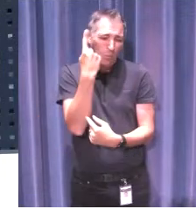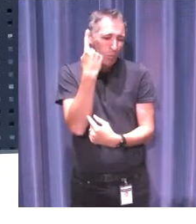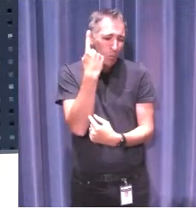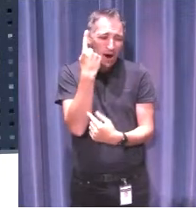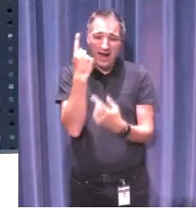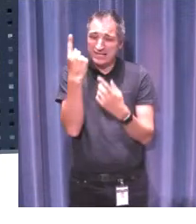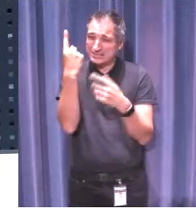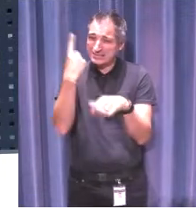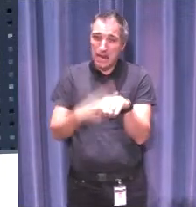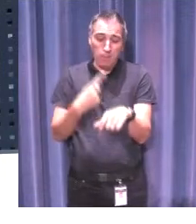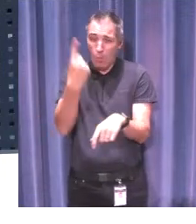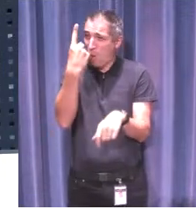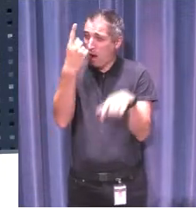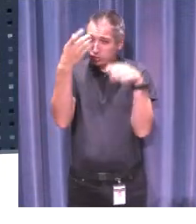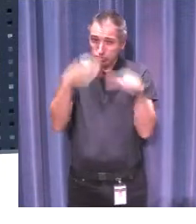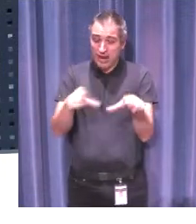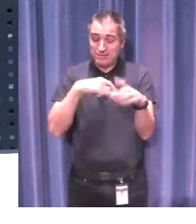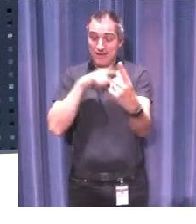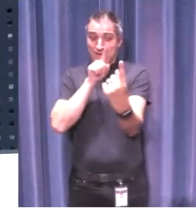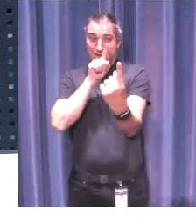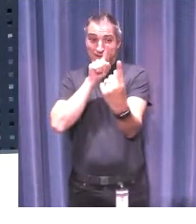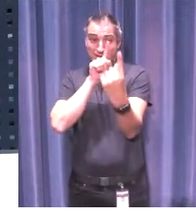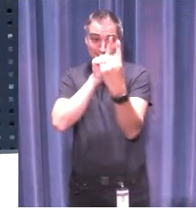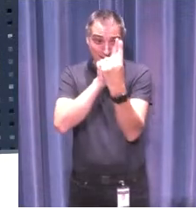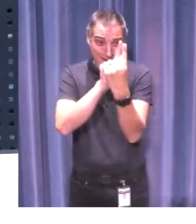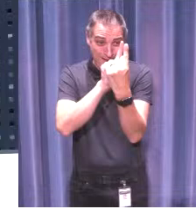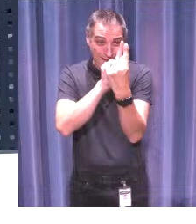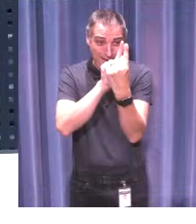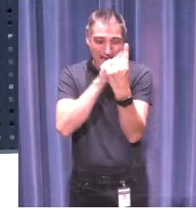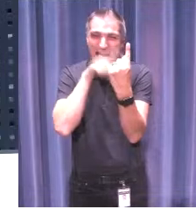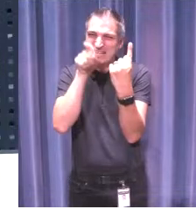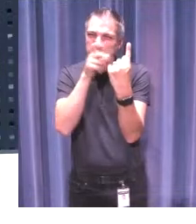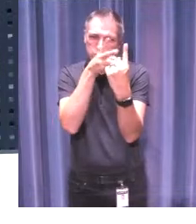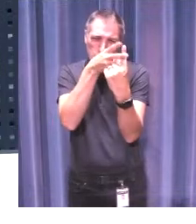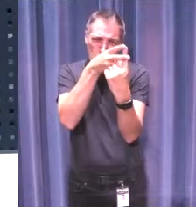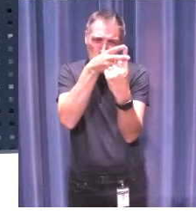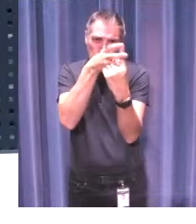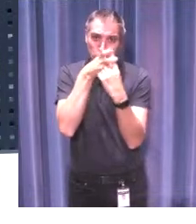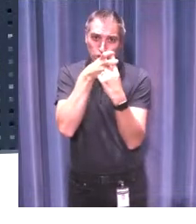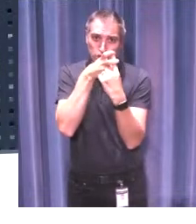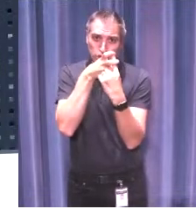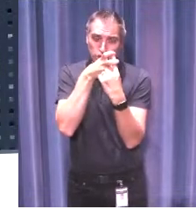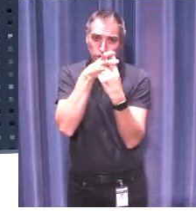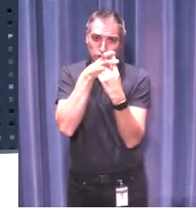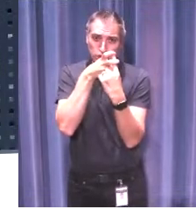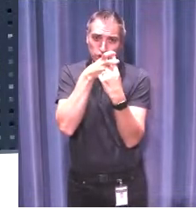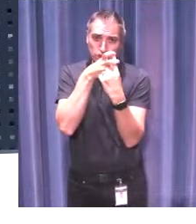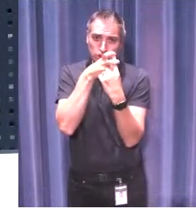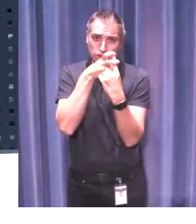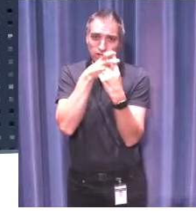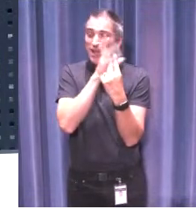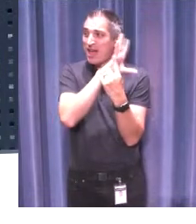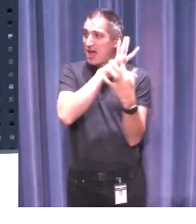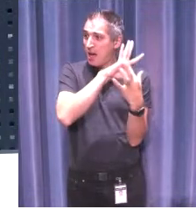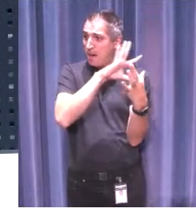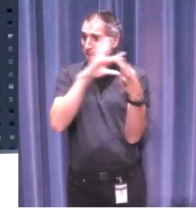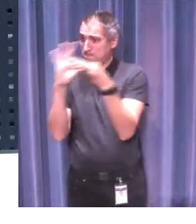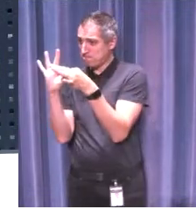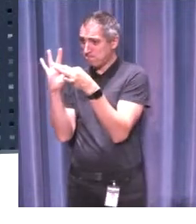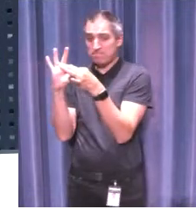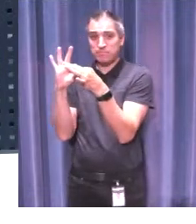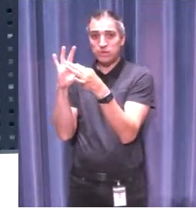have just one chance, and I need to hook you up in a program and with